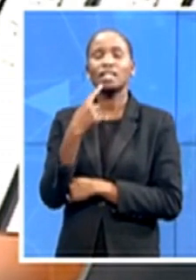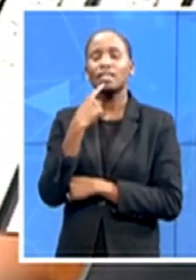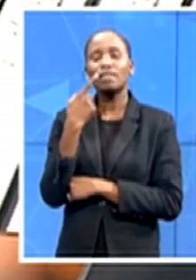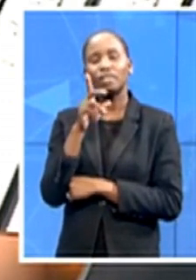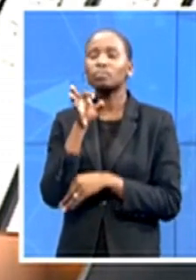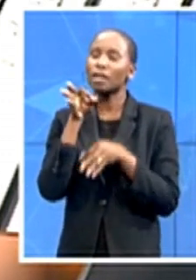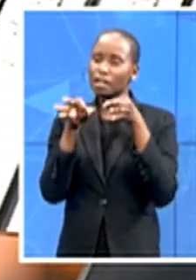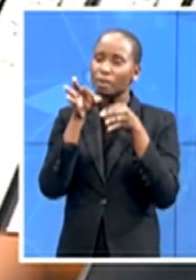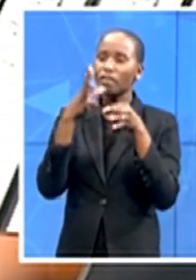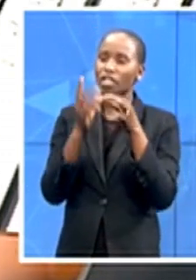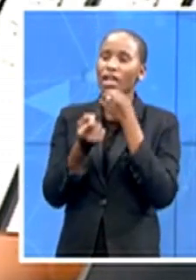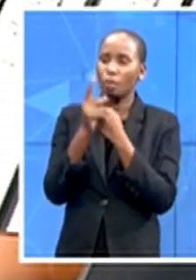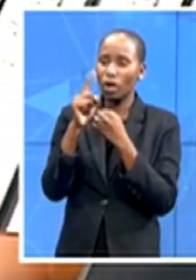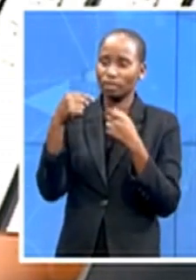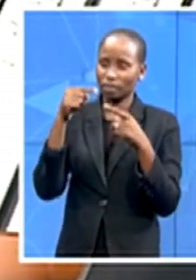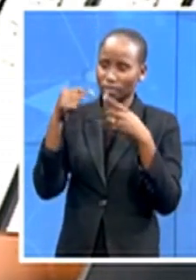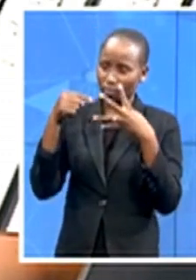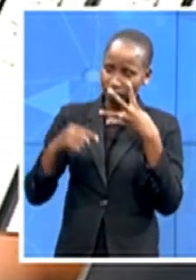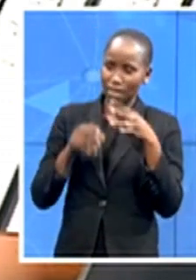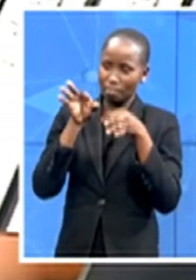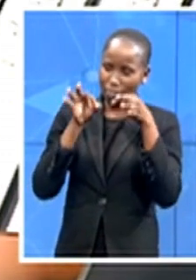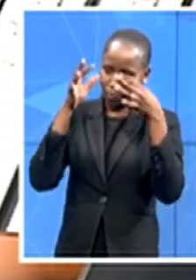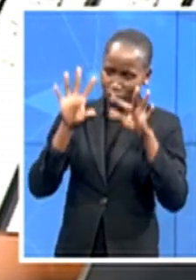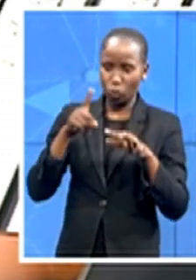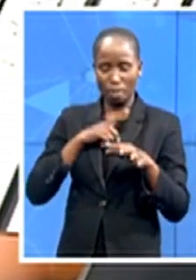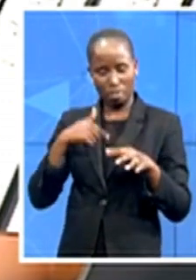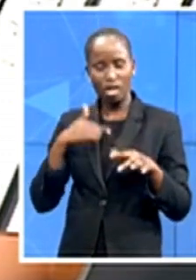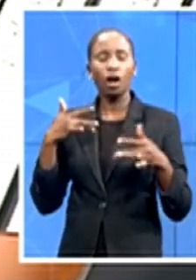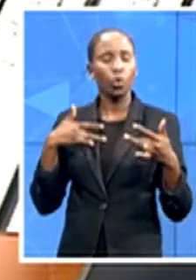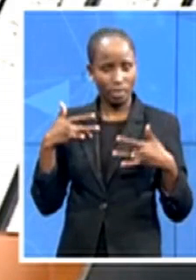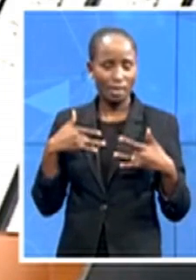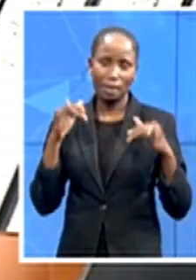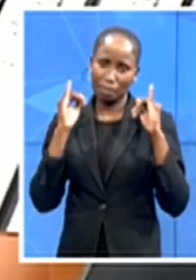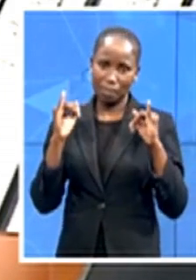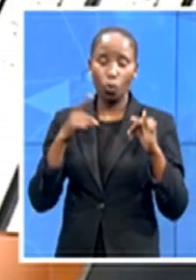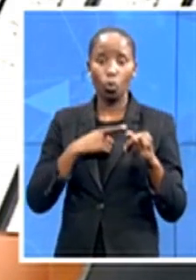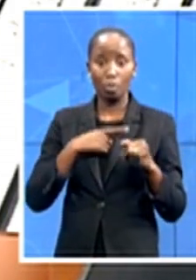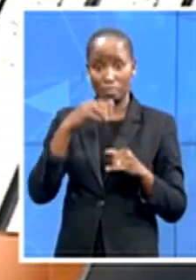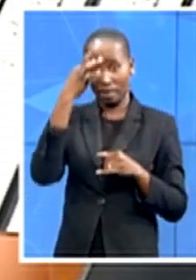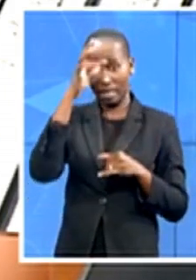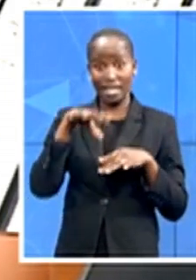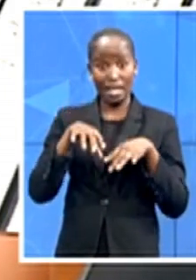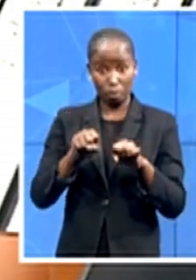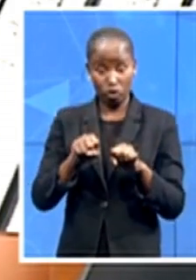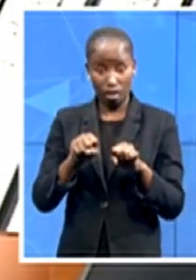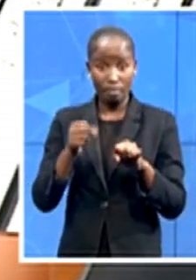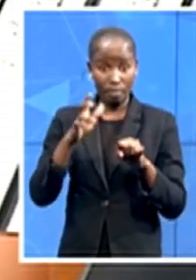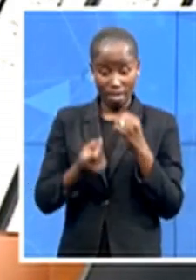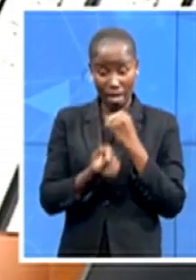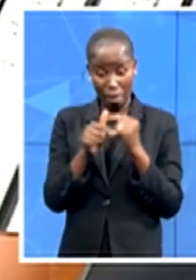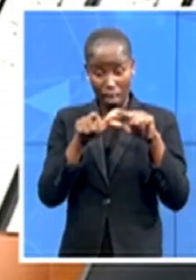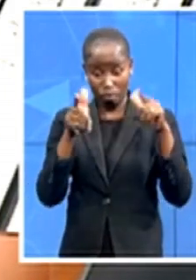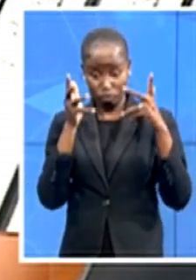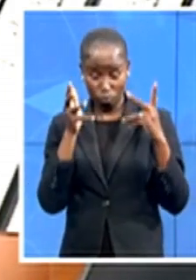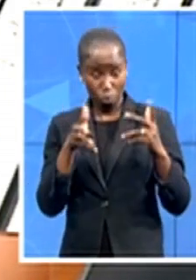concerned that state capture had reached this level. And I said to her that I would resign